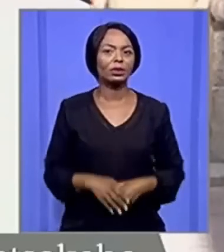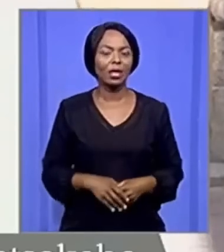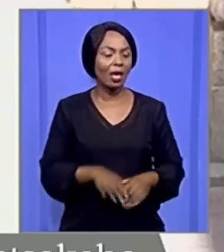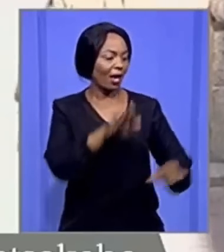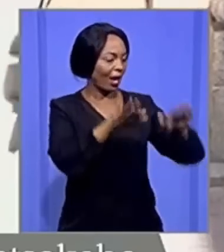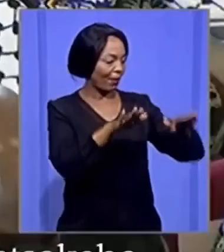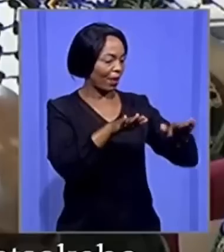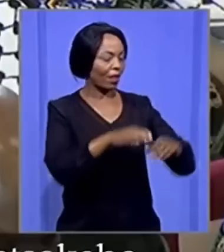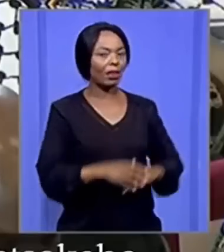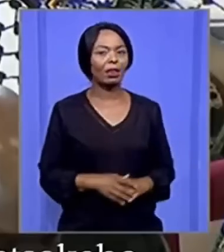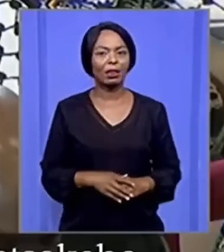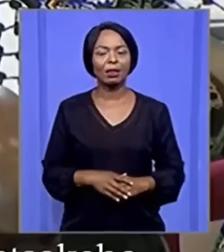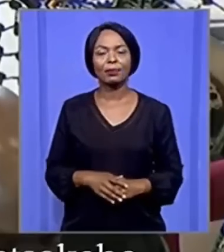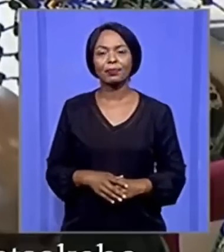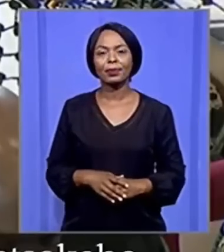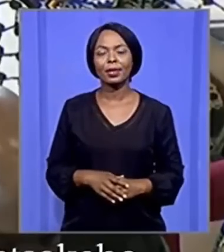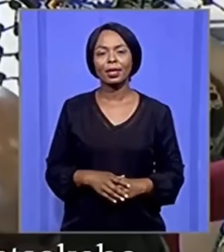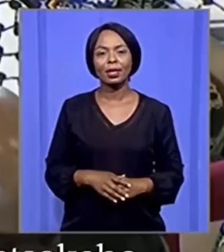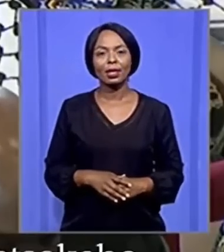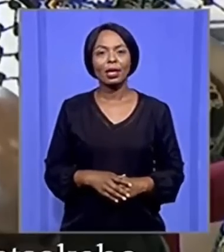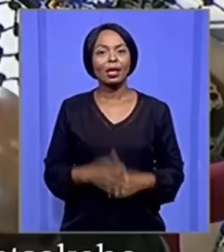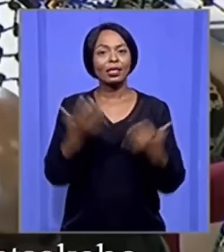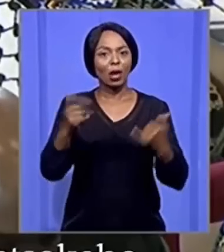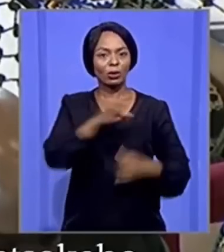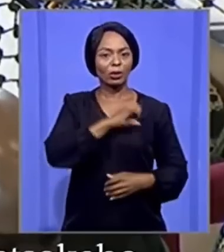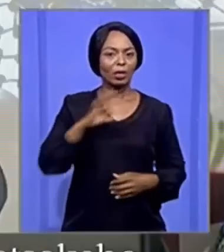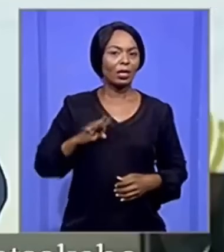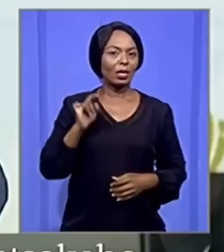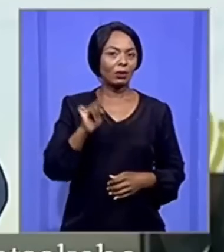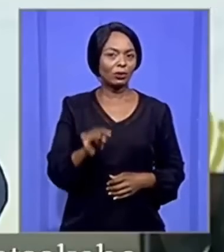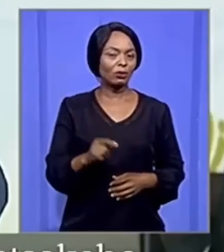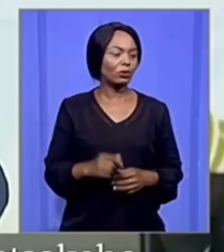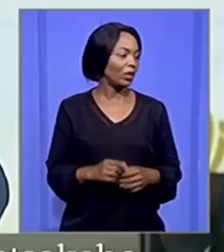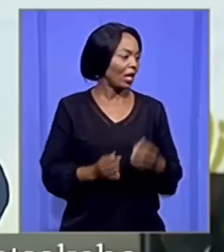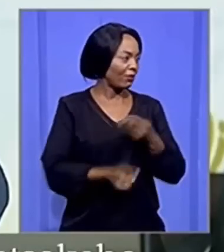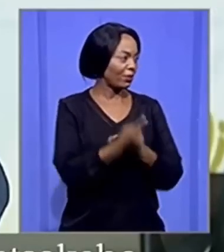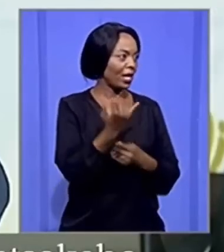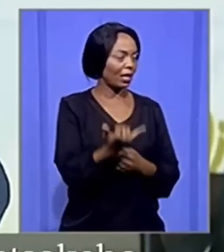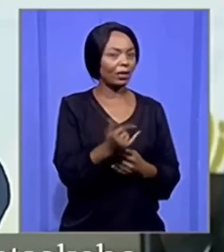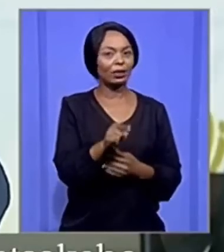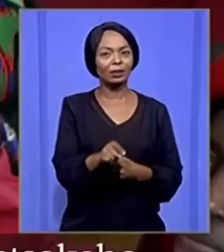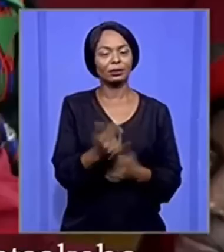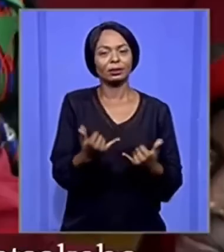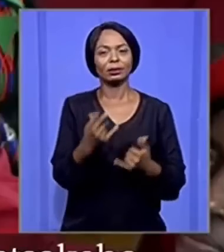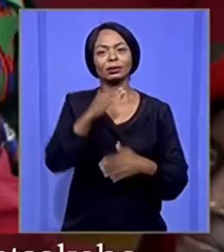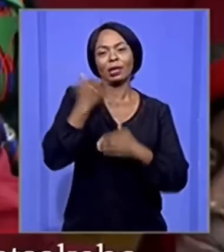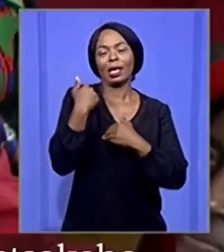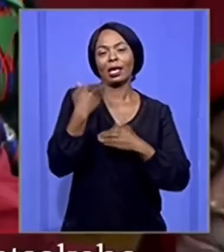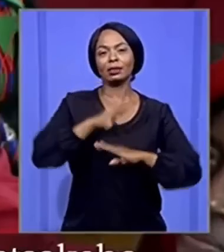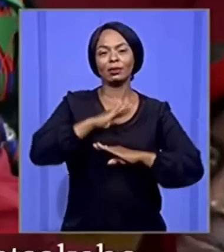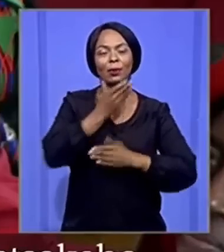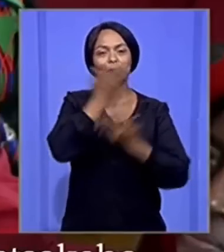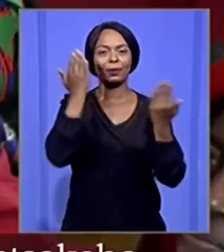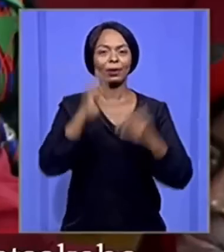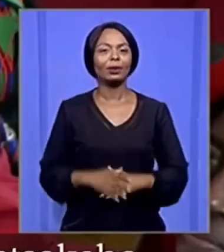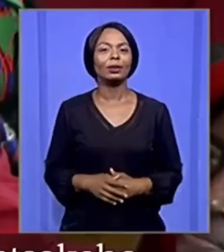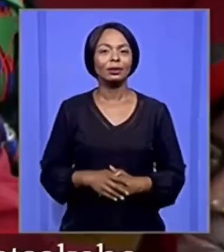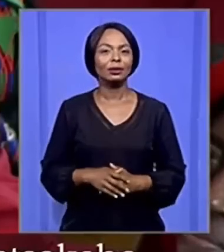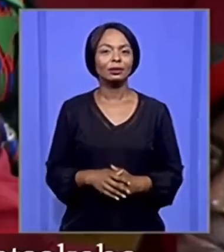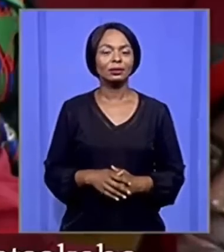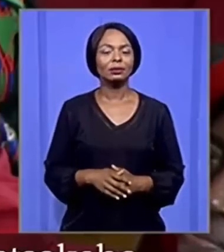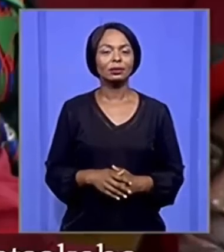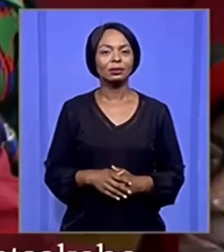the President can sign it. Le mororo badiri ba mogetse seo makoko a sepolotiki a santse sa kgotsofala. Makoko o kganetswa a